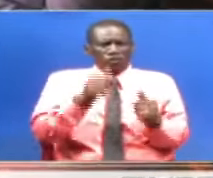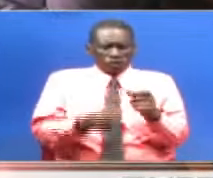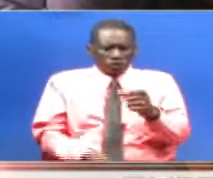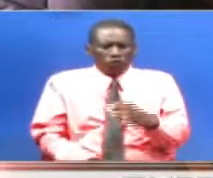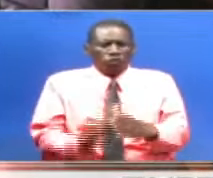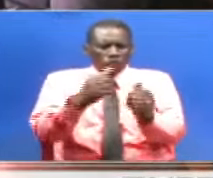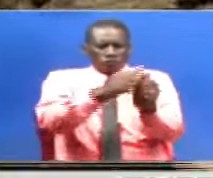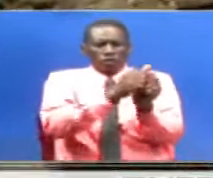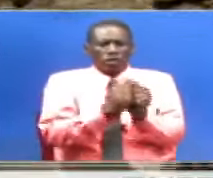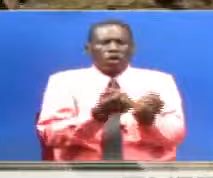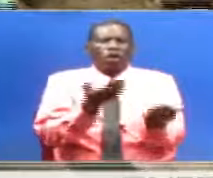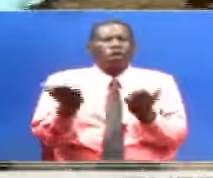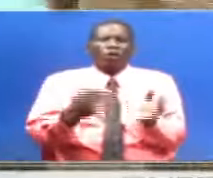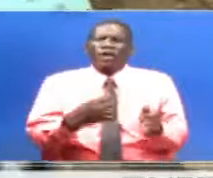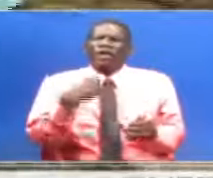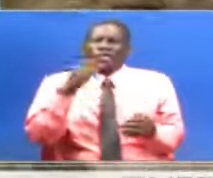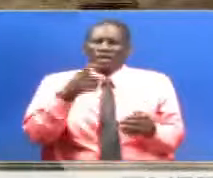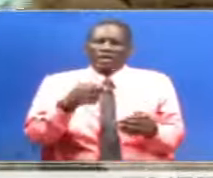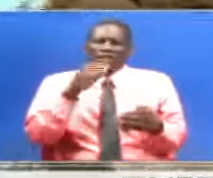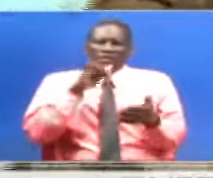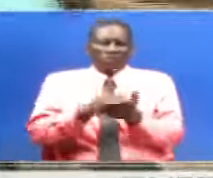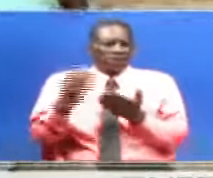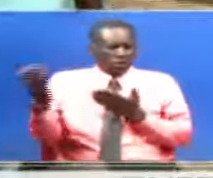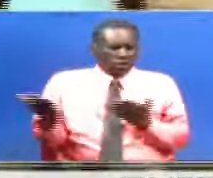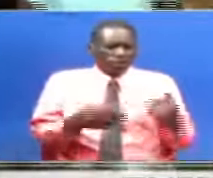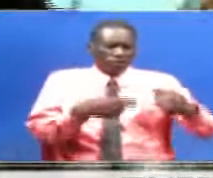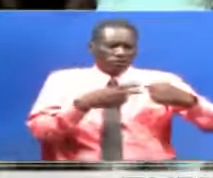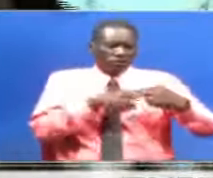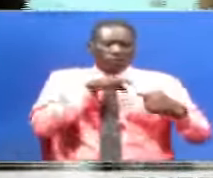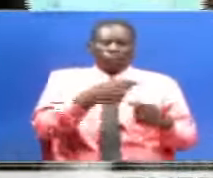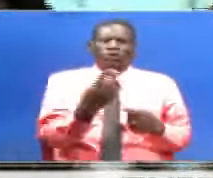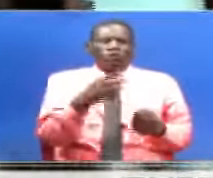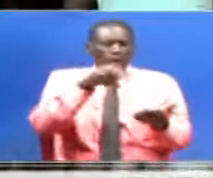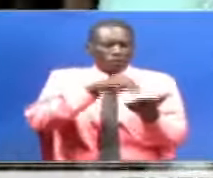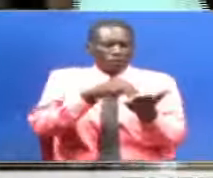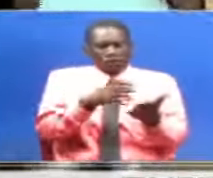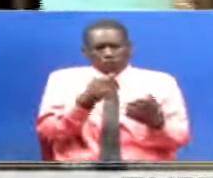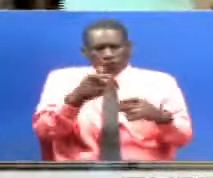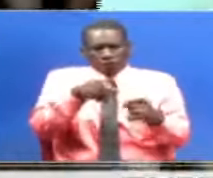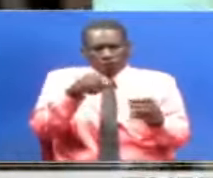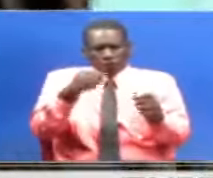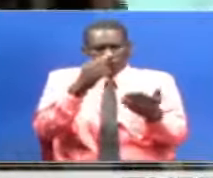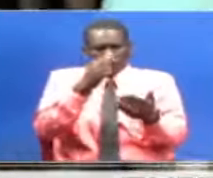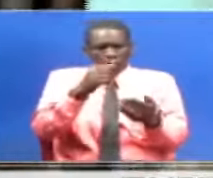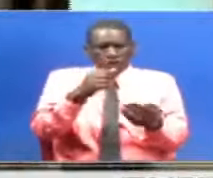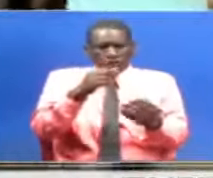where it is alleged they received 7.2 million shillings from the same